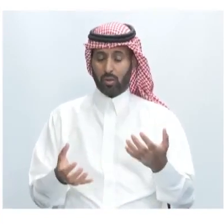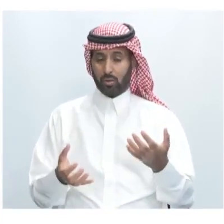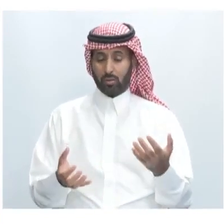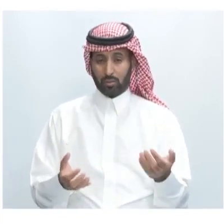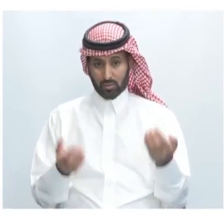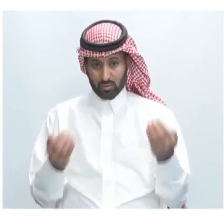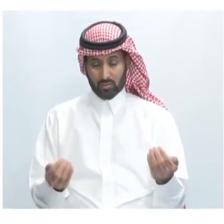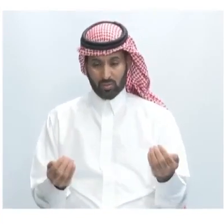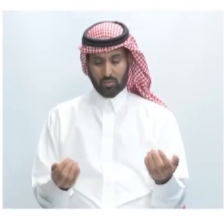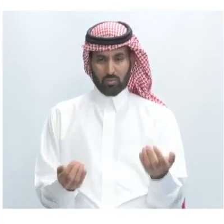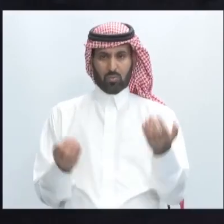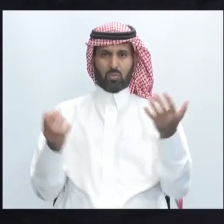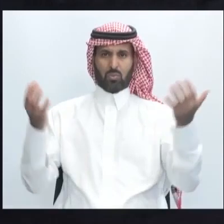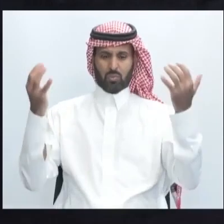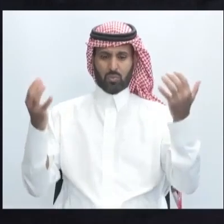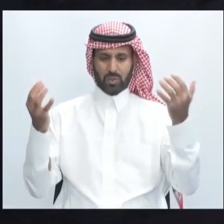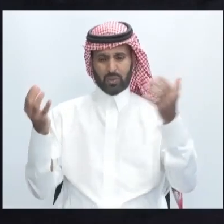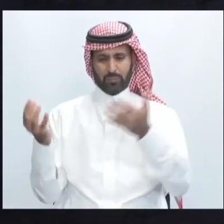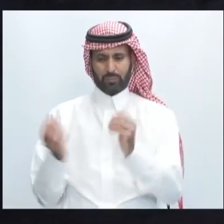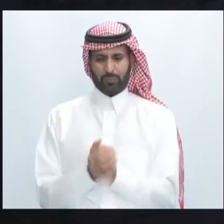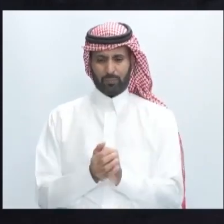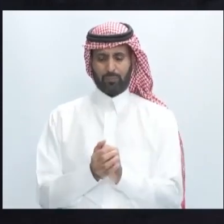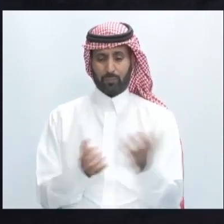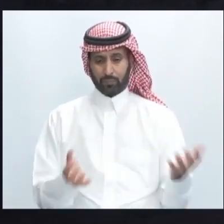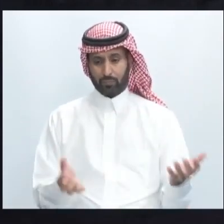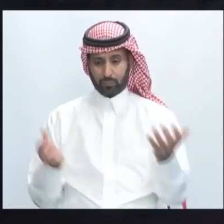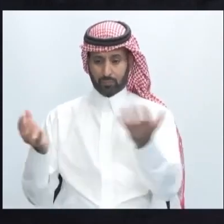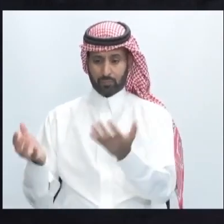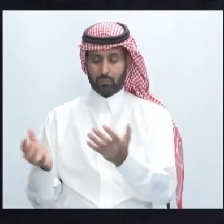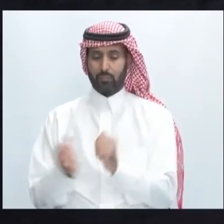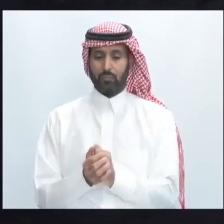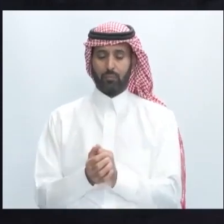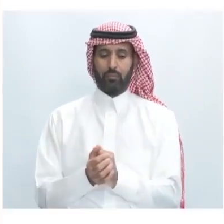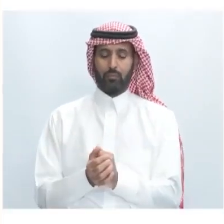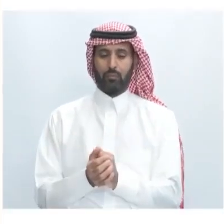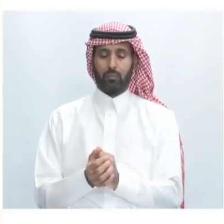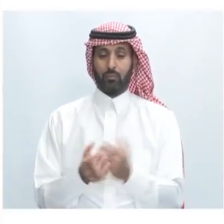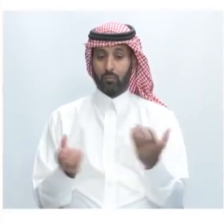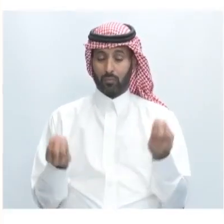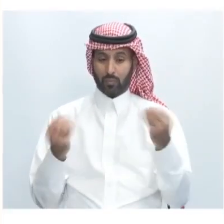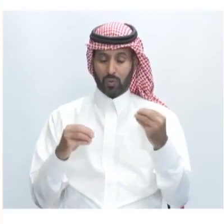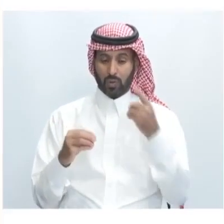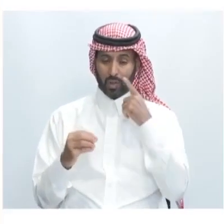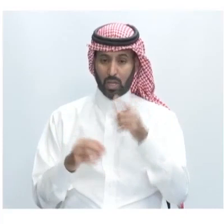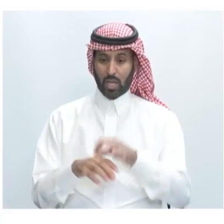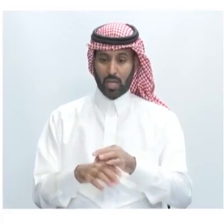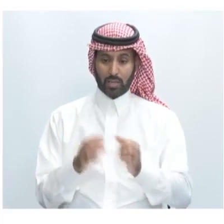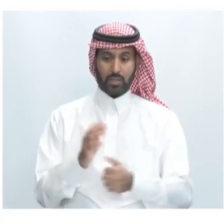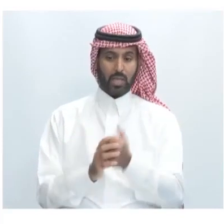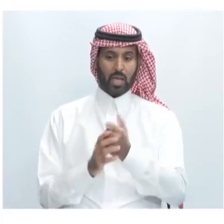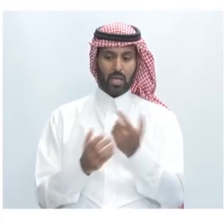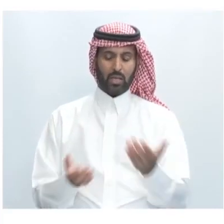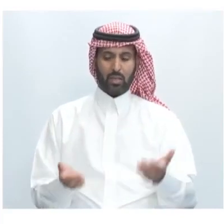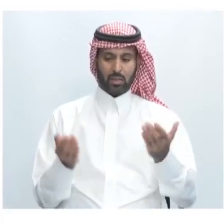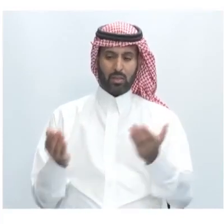to describe what are you carrying. Again, an arm load is as much as a person can carry